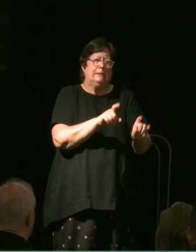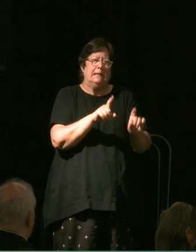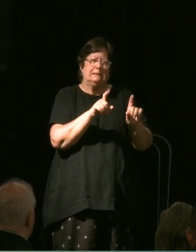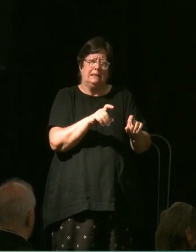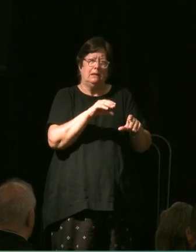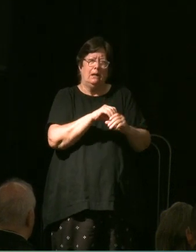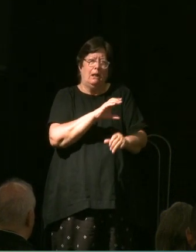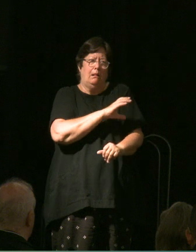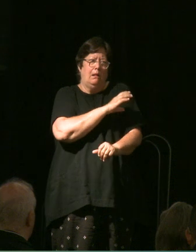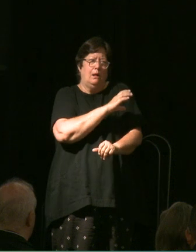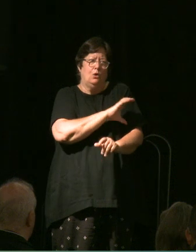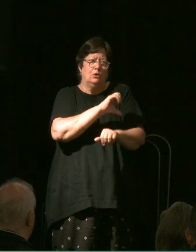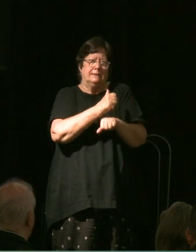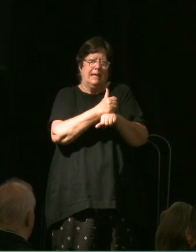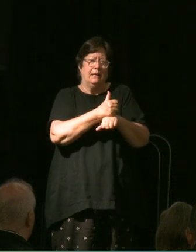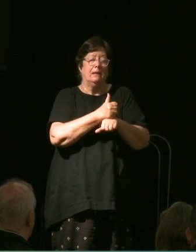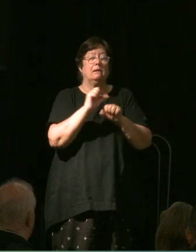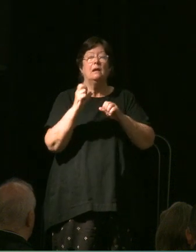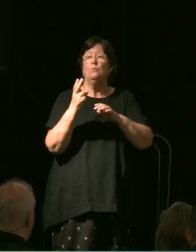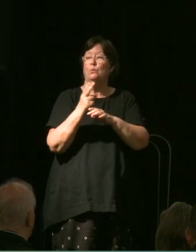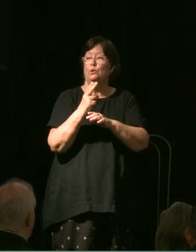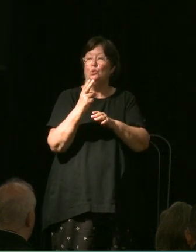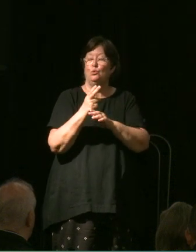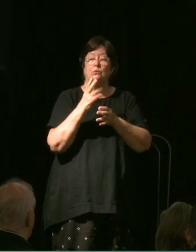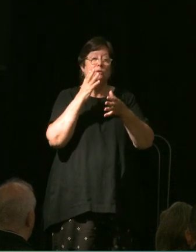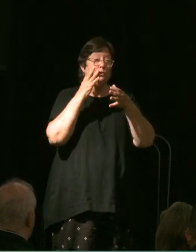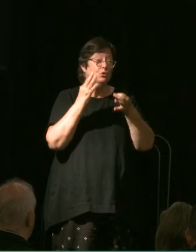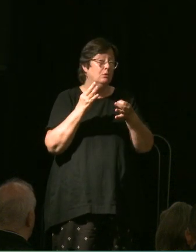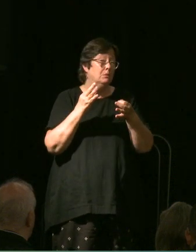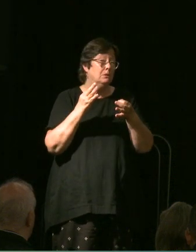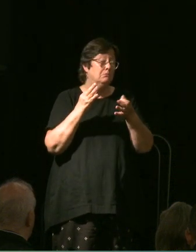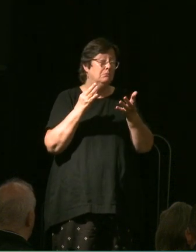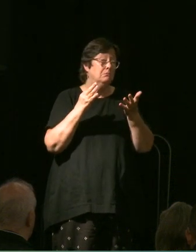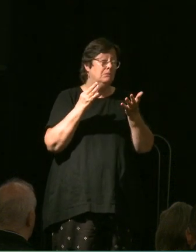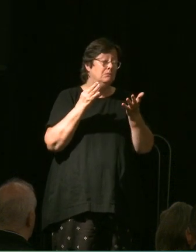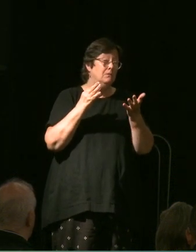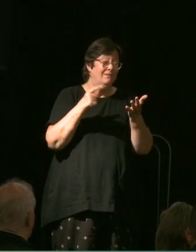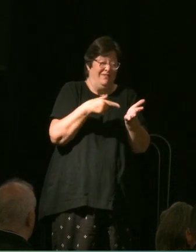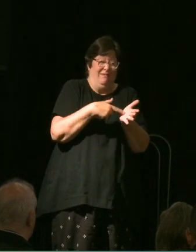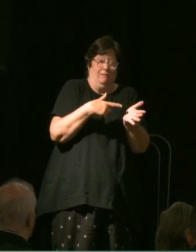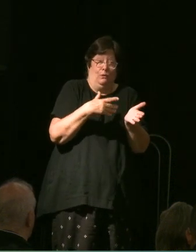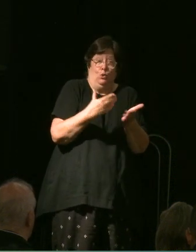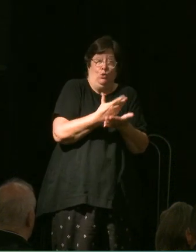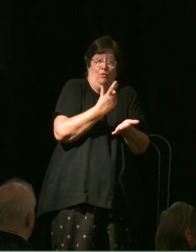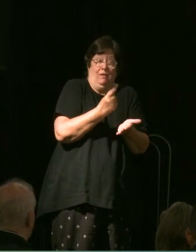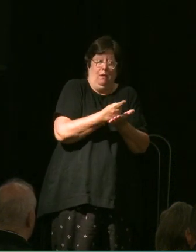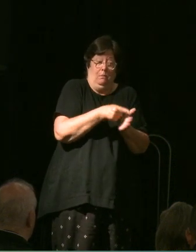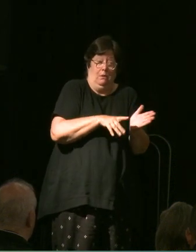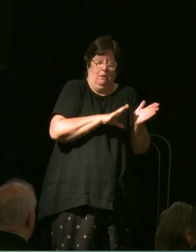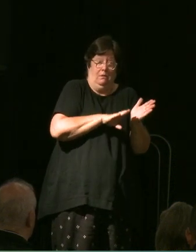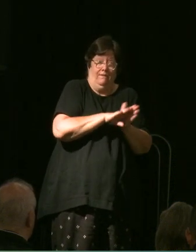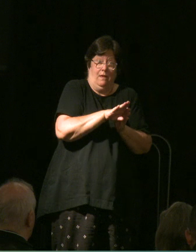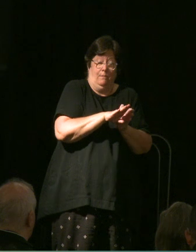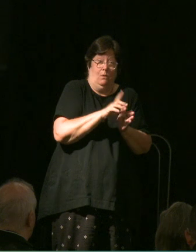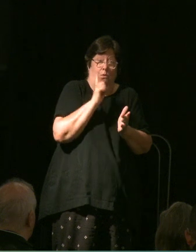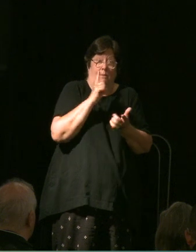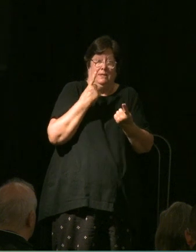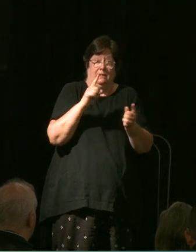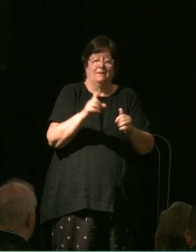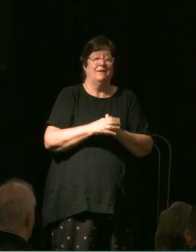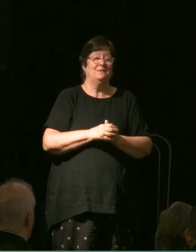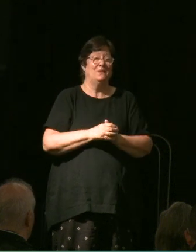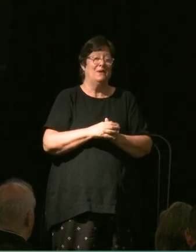clinic that can be used to determine whether a new therapy is working. If you guys please help